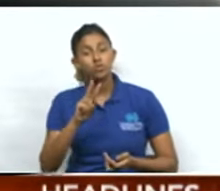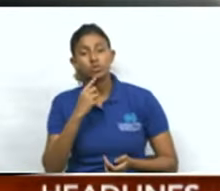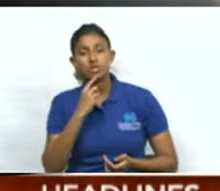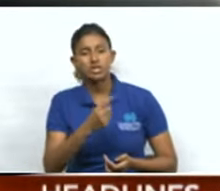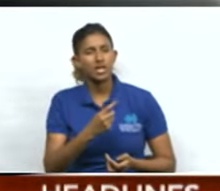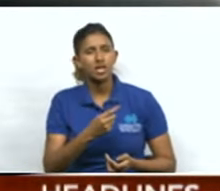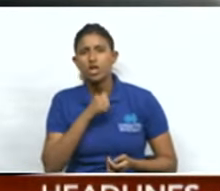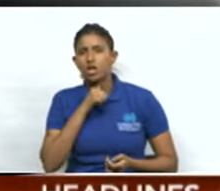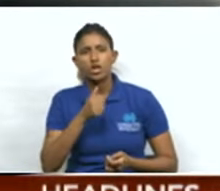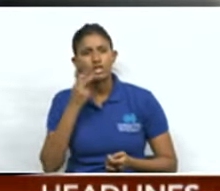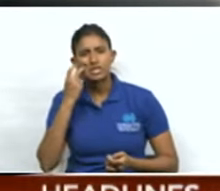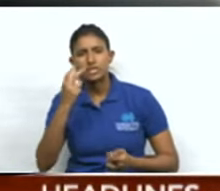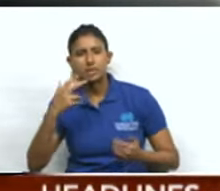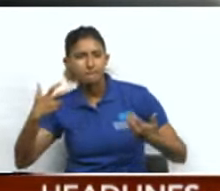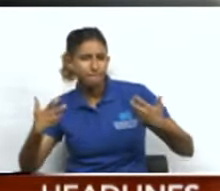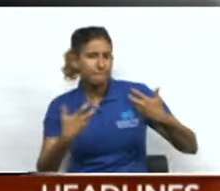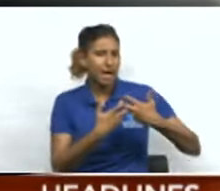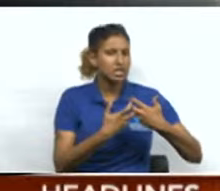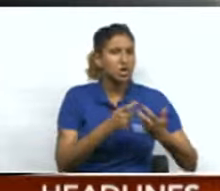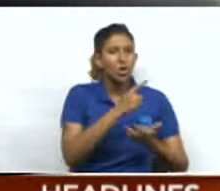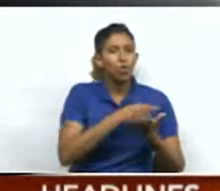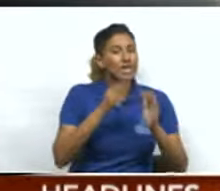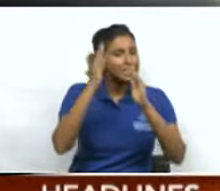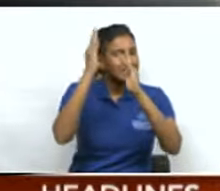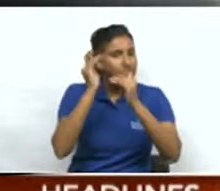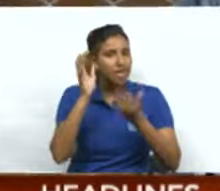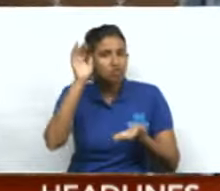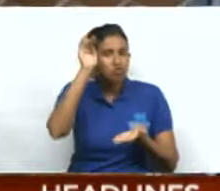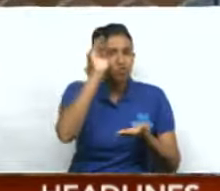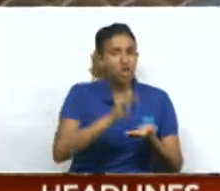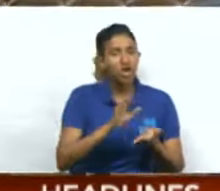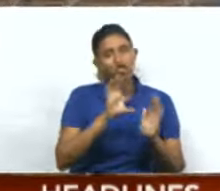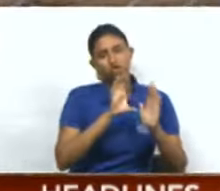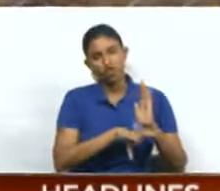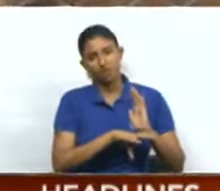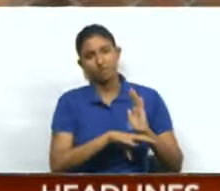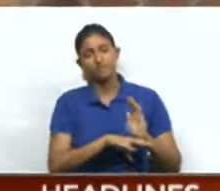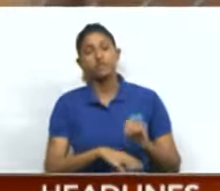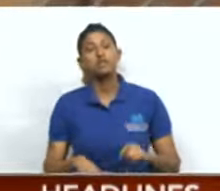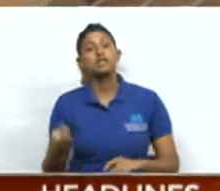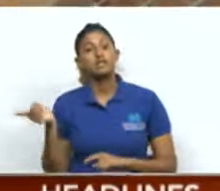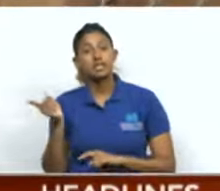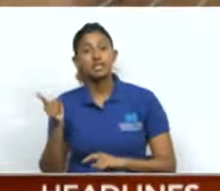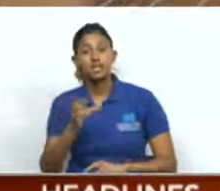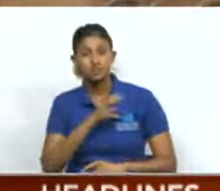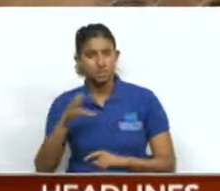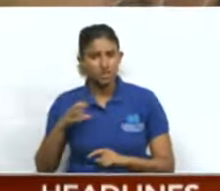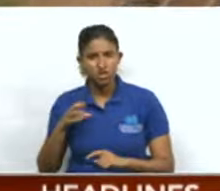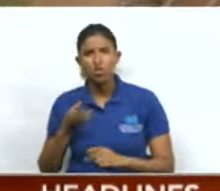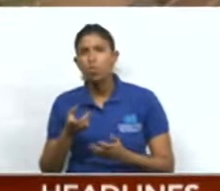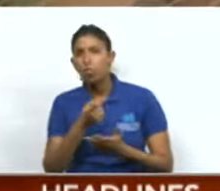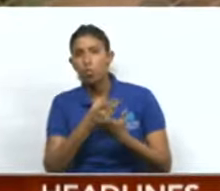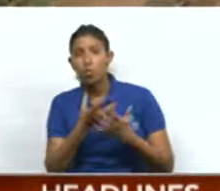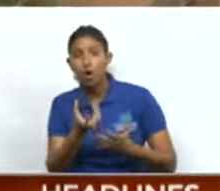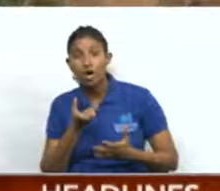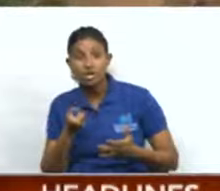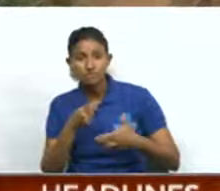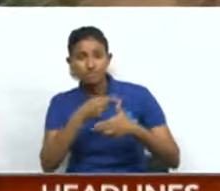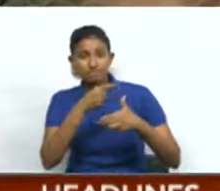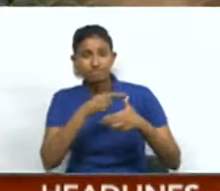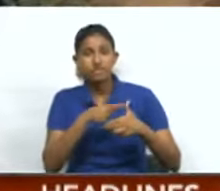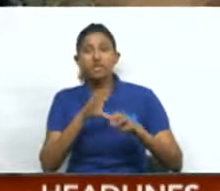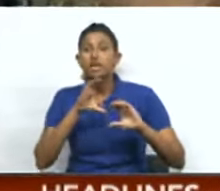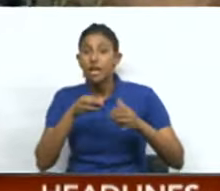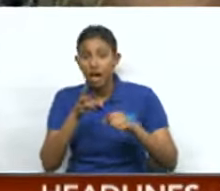hasn't seen the reduction in crime that it and the country had hoped for. Among some of the Commission's requests are to also be able to monitor